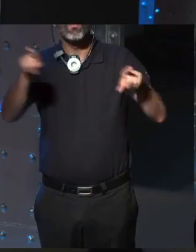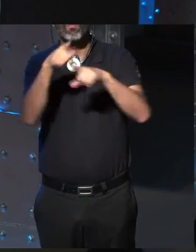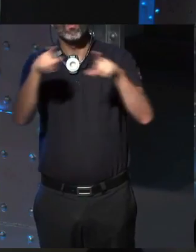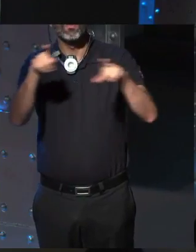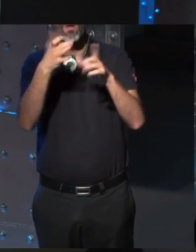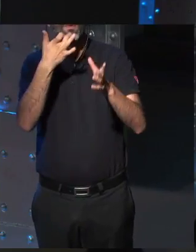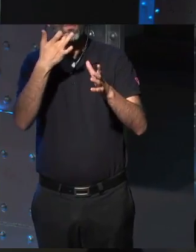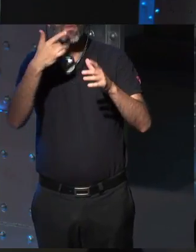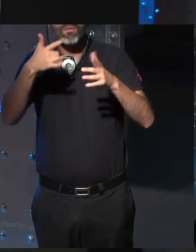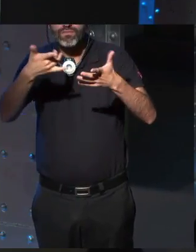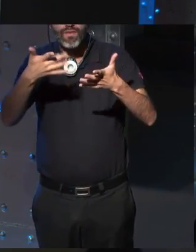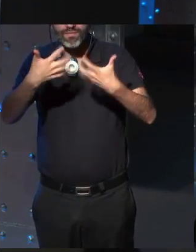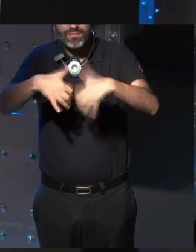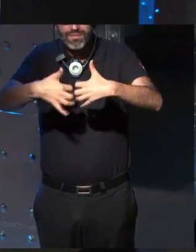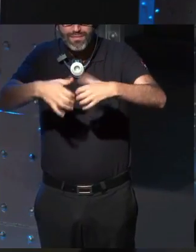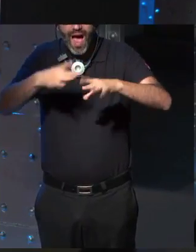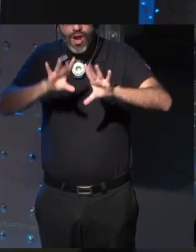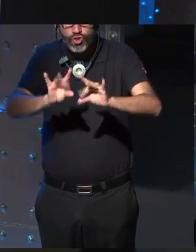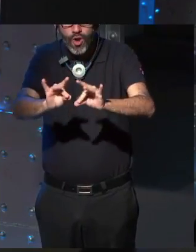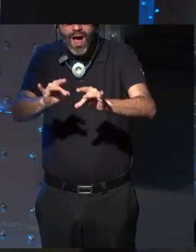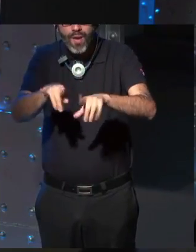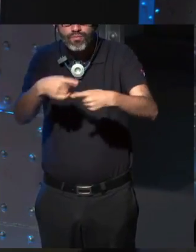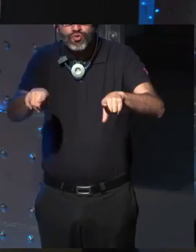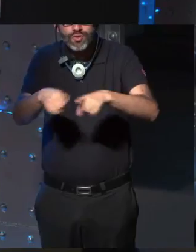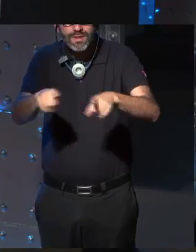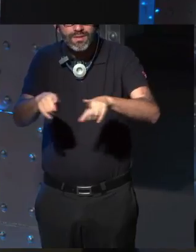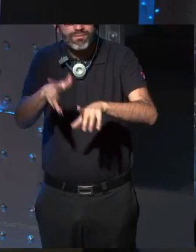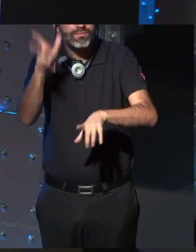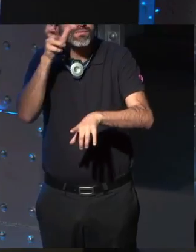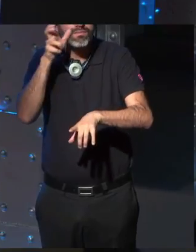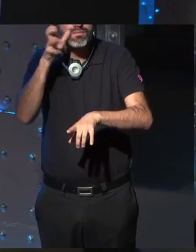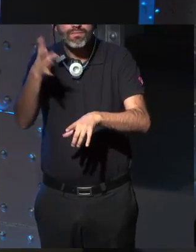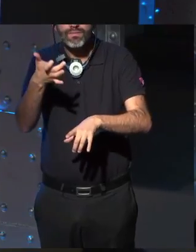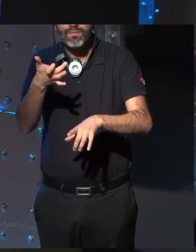the actual music itself? I mean, are there any of you who have never actually heard it?